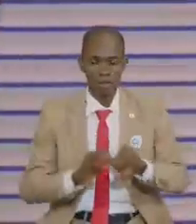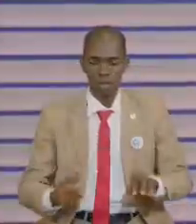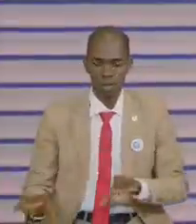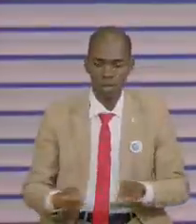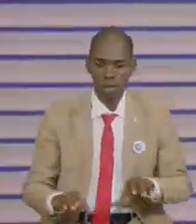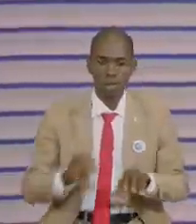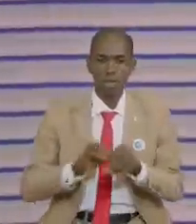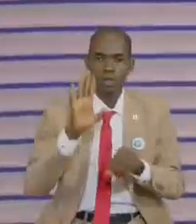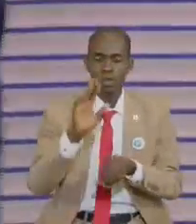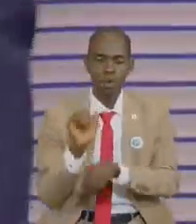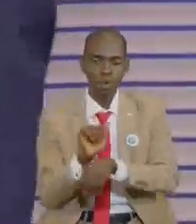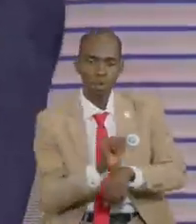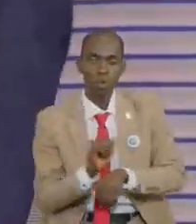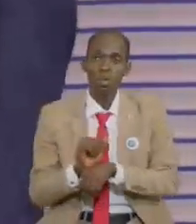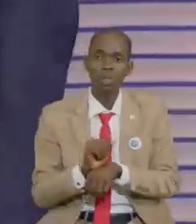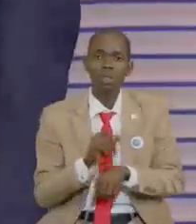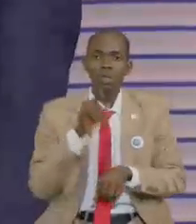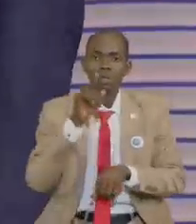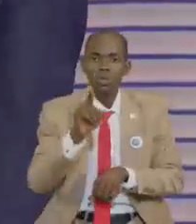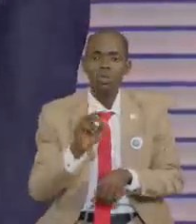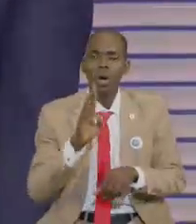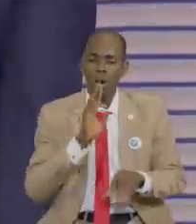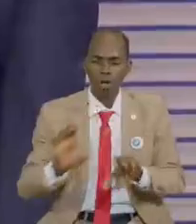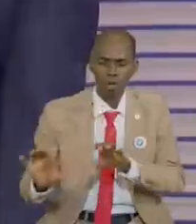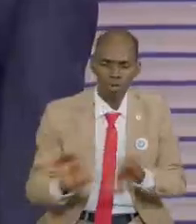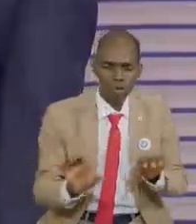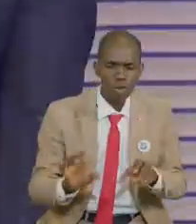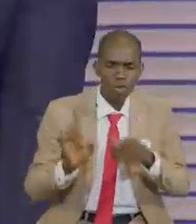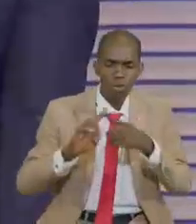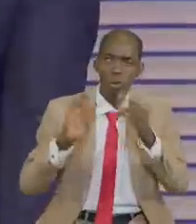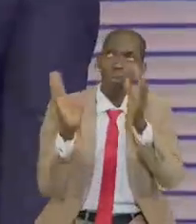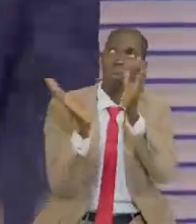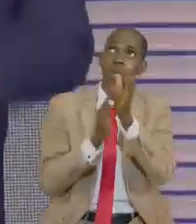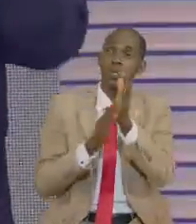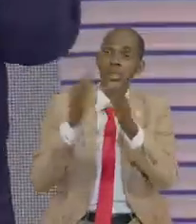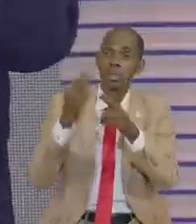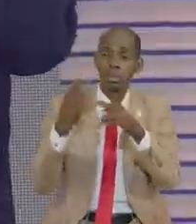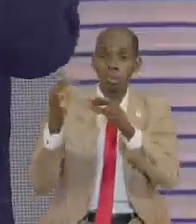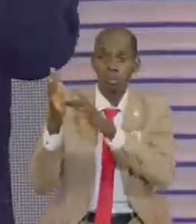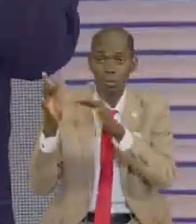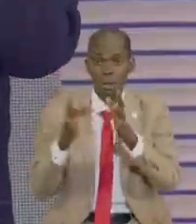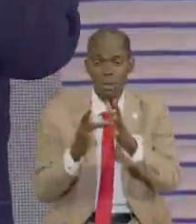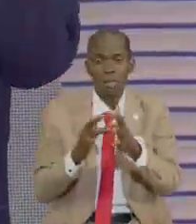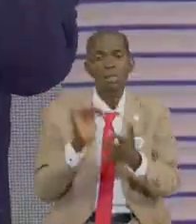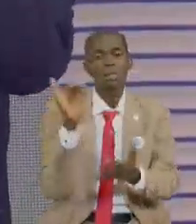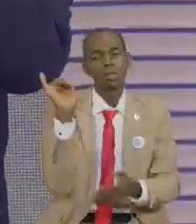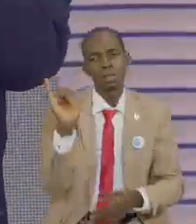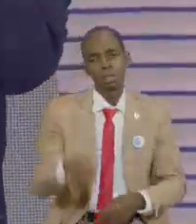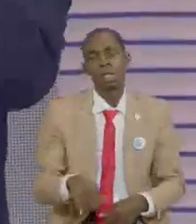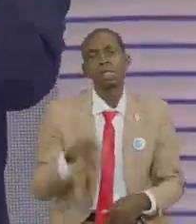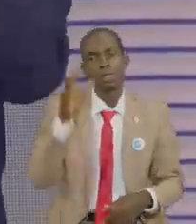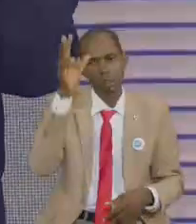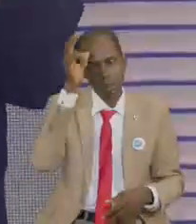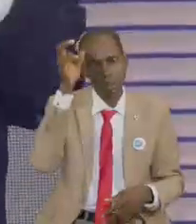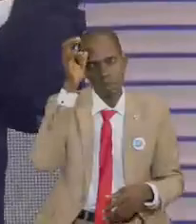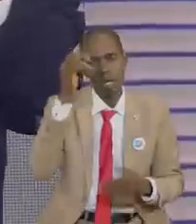you do, you're lifting up the name of Jesus. That's where Satan